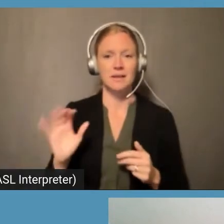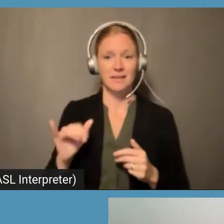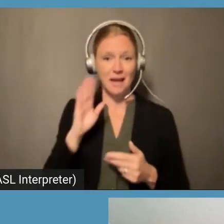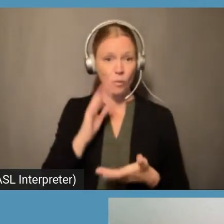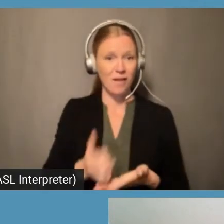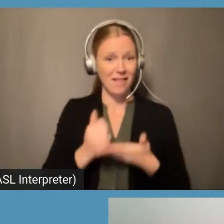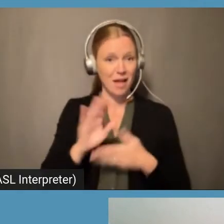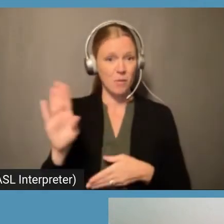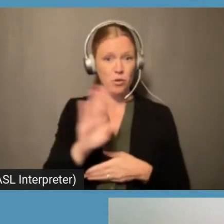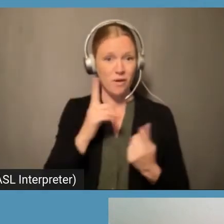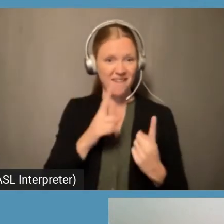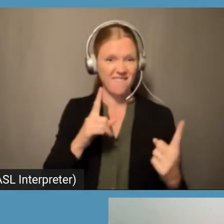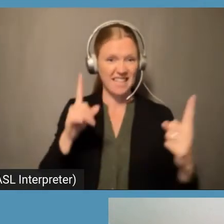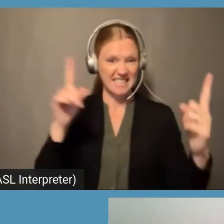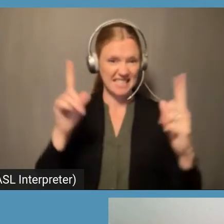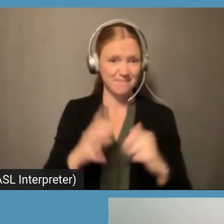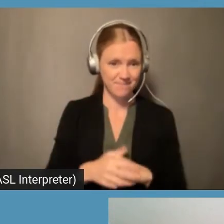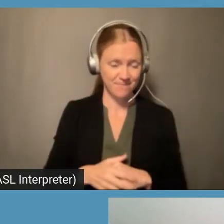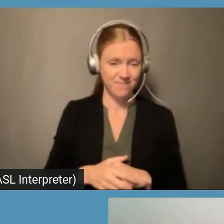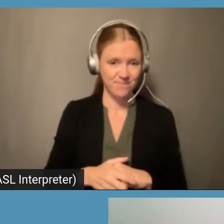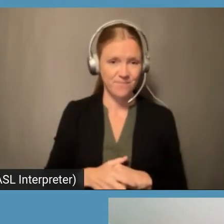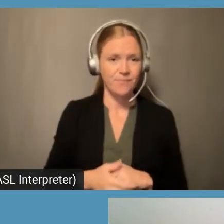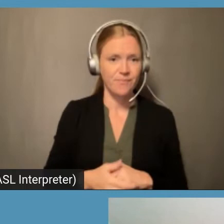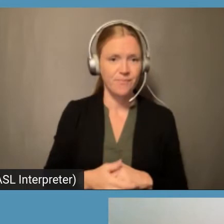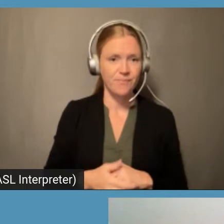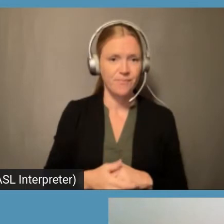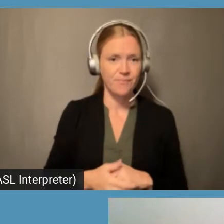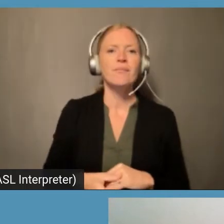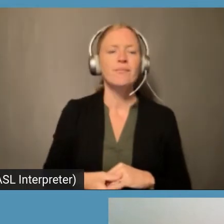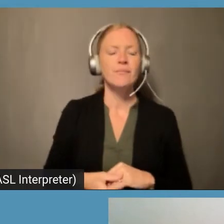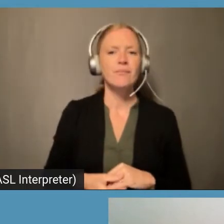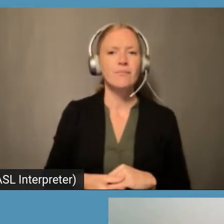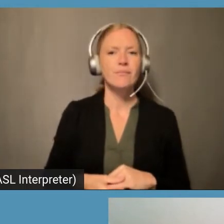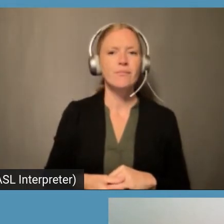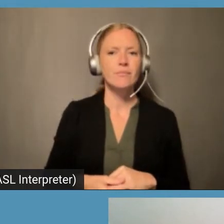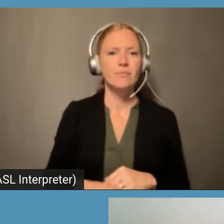efficacy. In terms of making sure that your